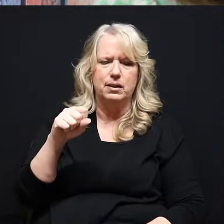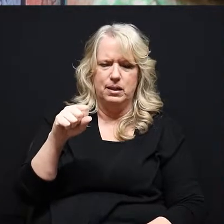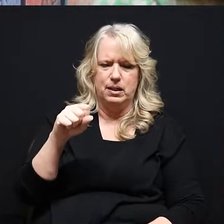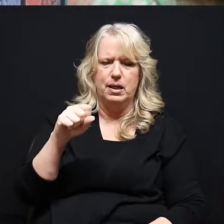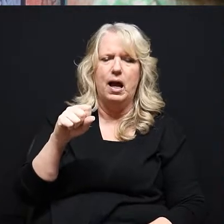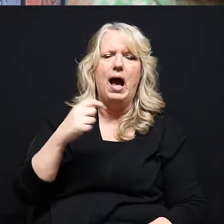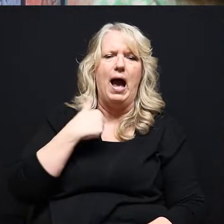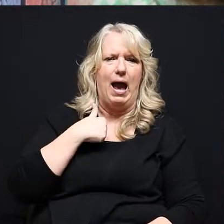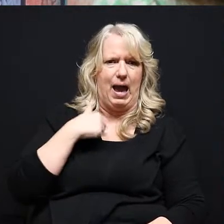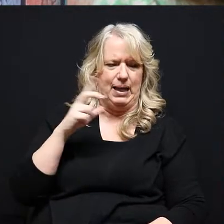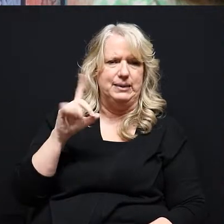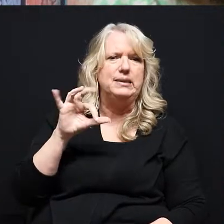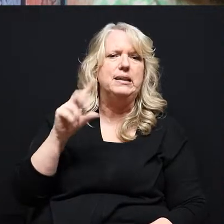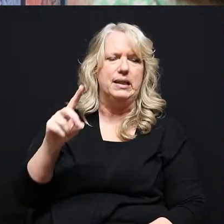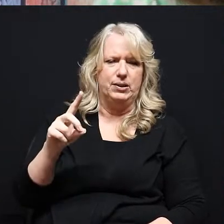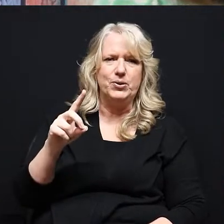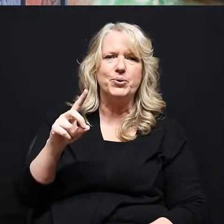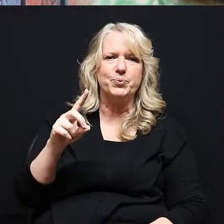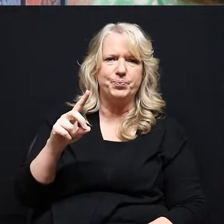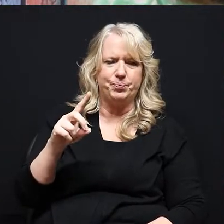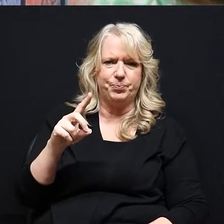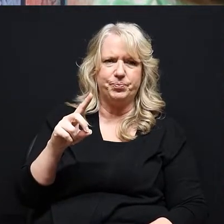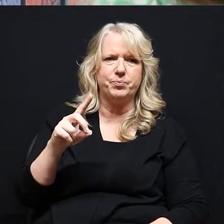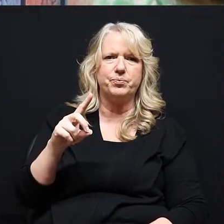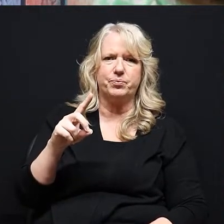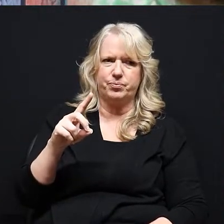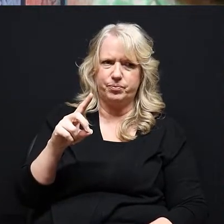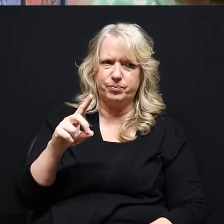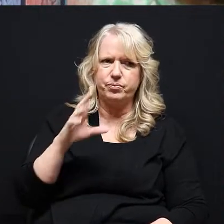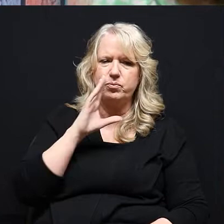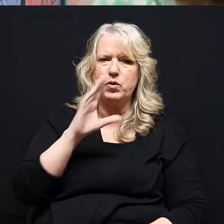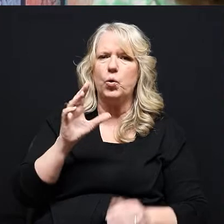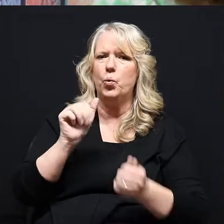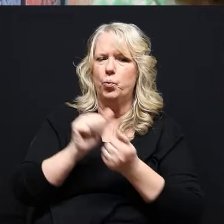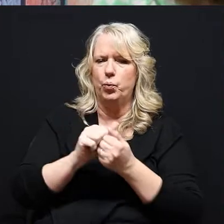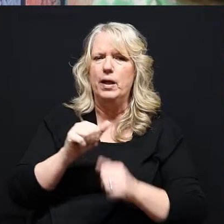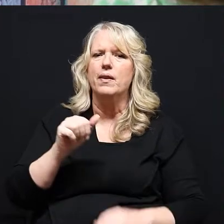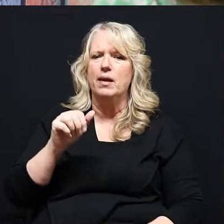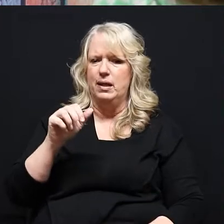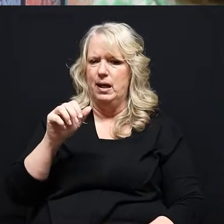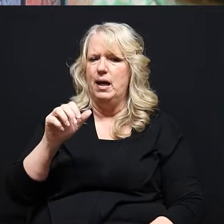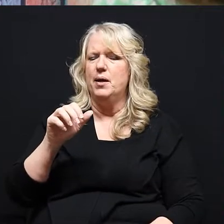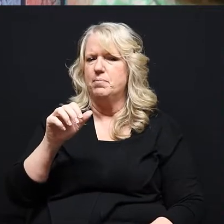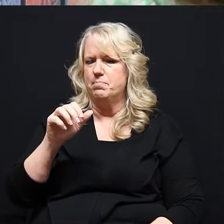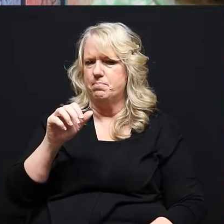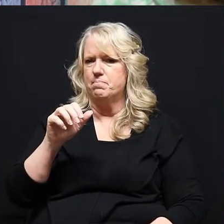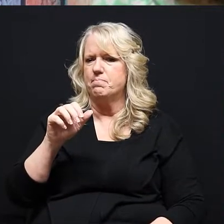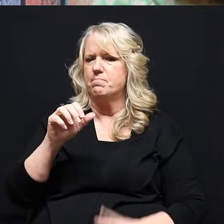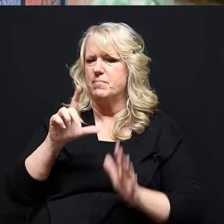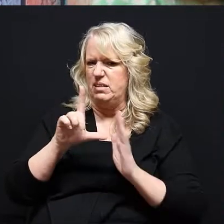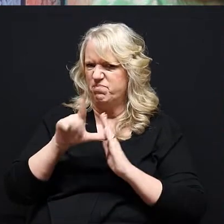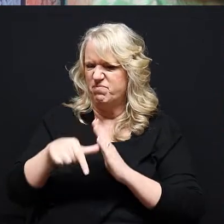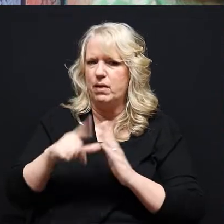I did stayed with Lisa's for a while. and